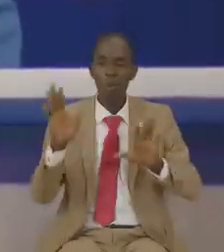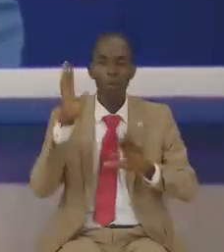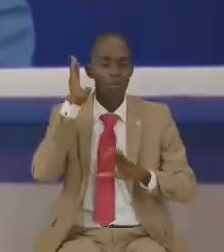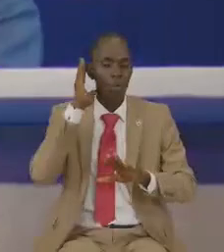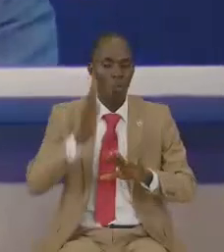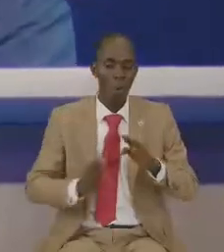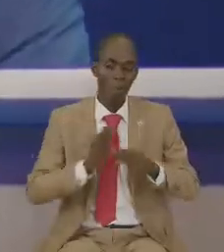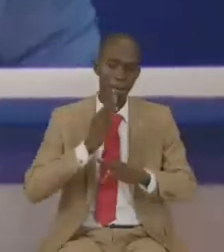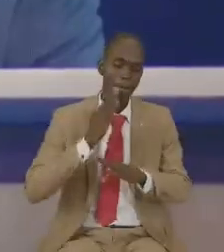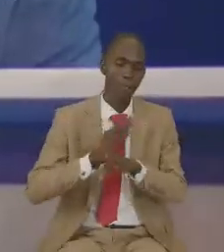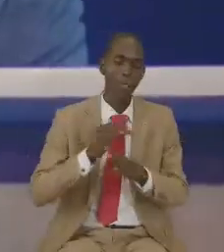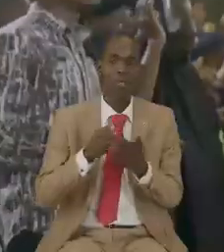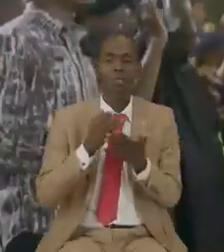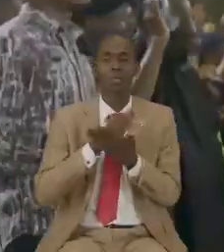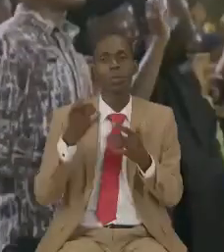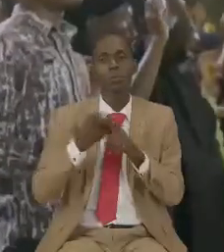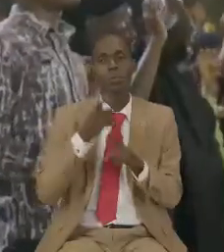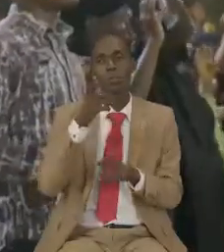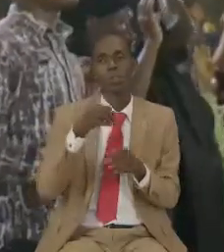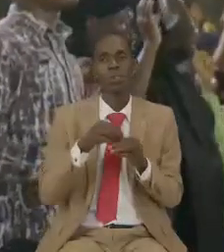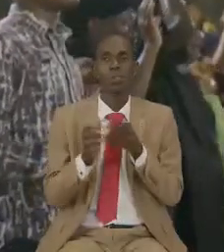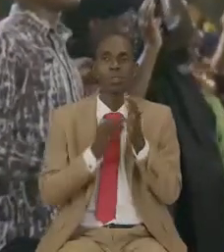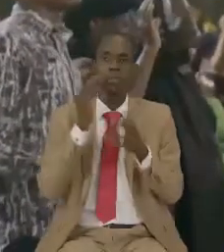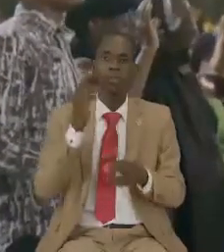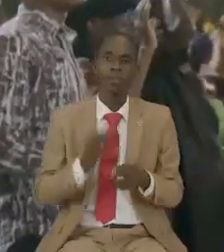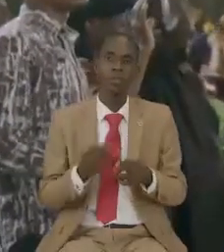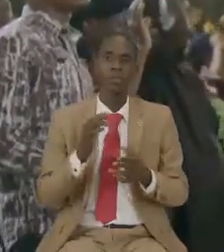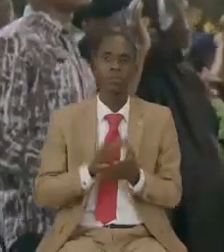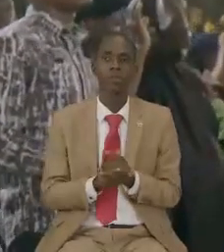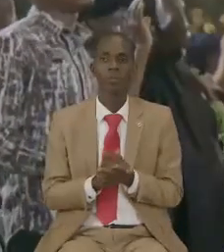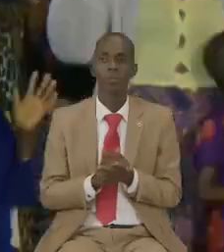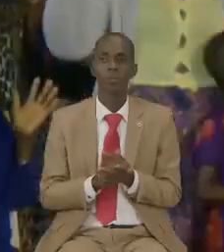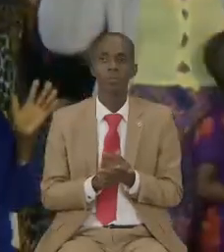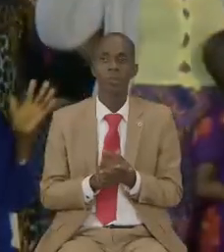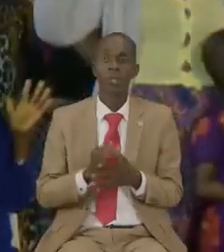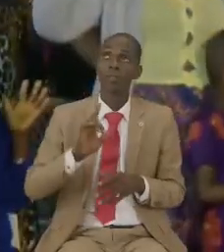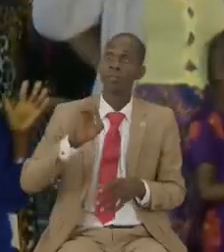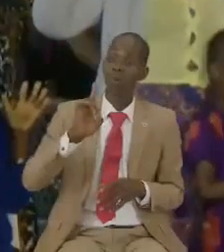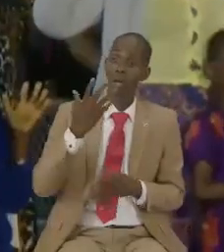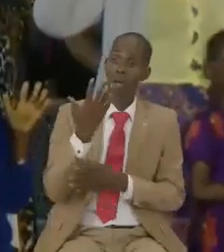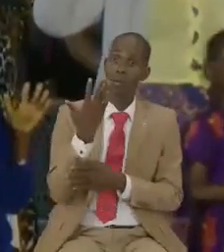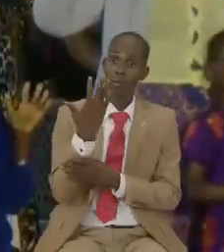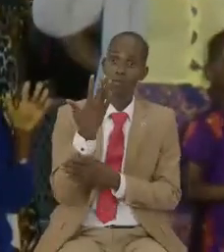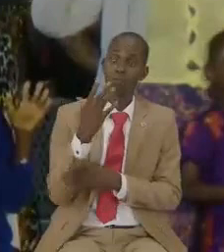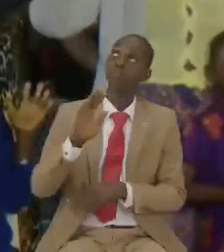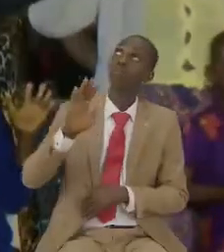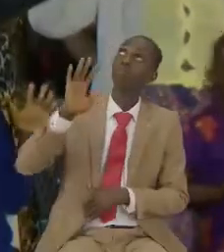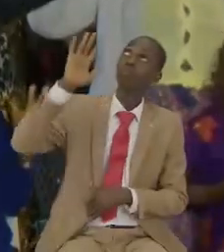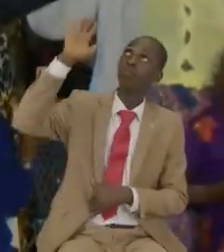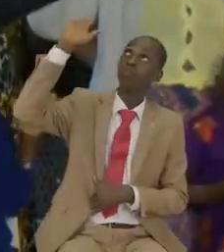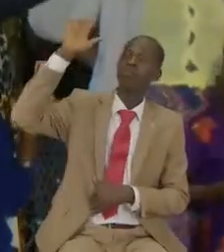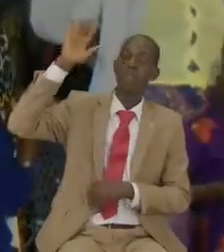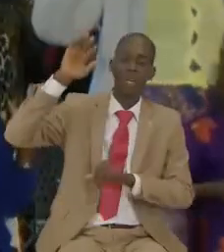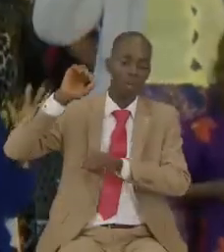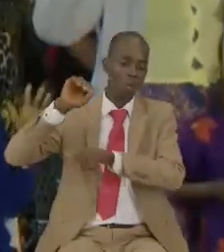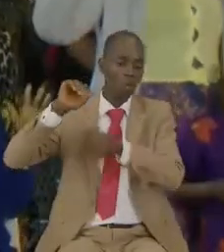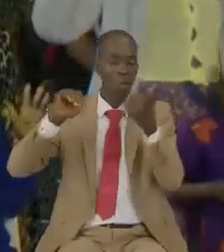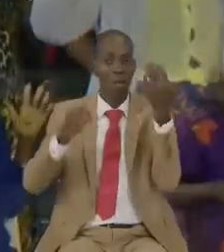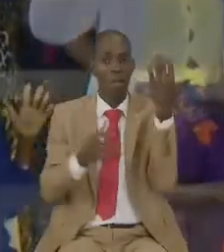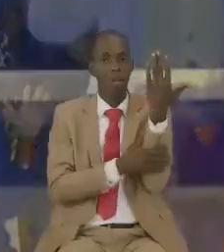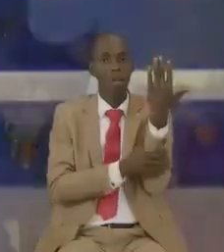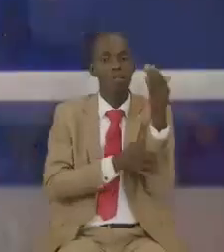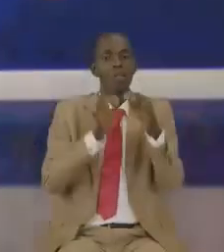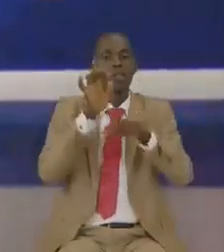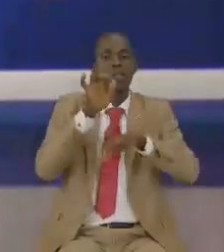away from you in Jesus' name. Lay your hand where you have the challenge. Raise up the